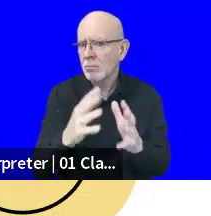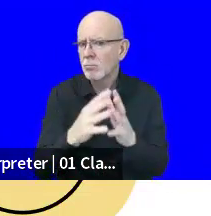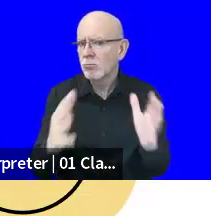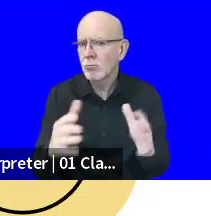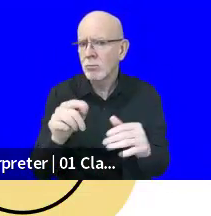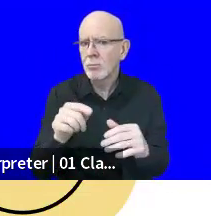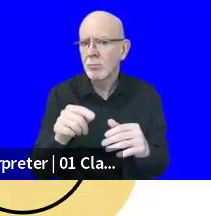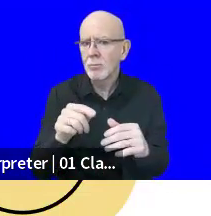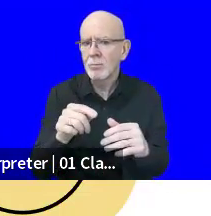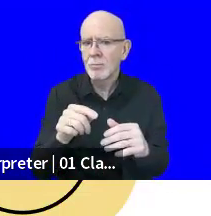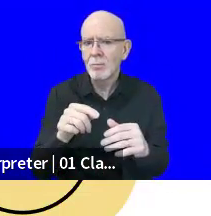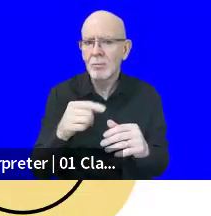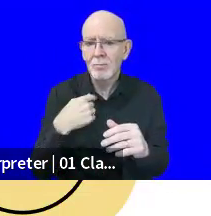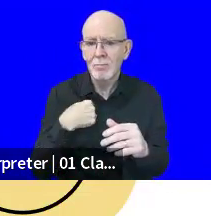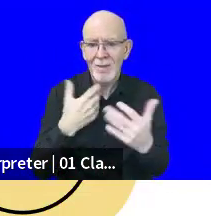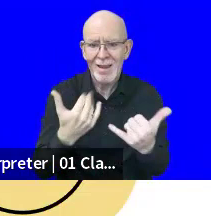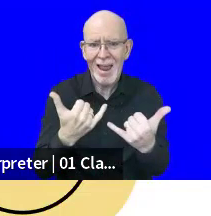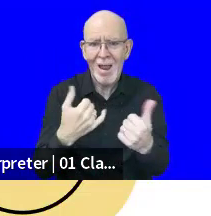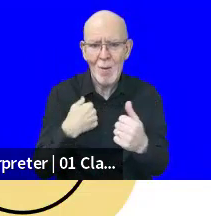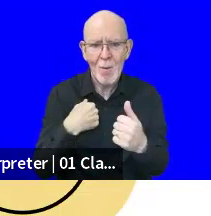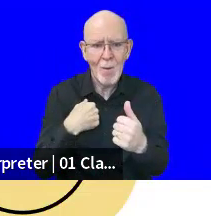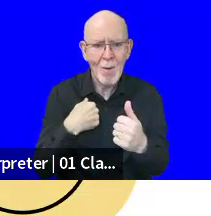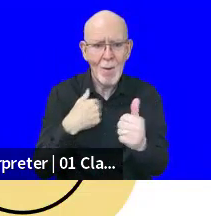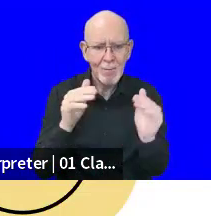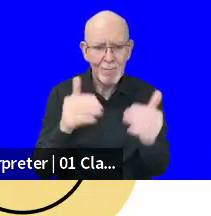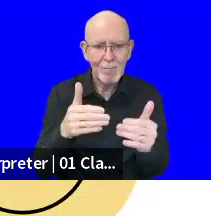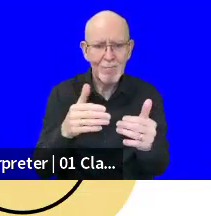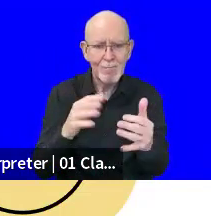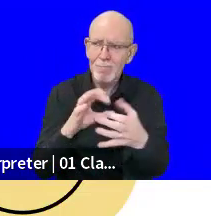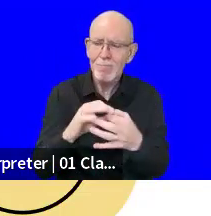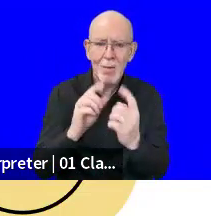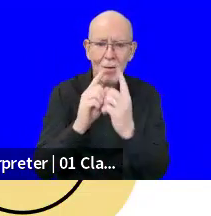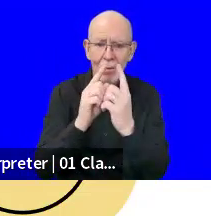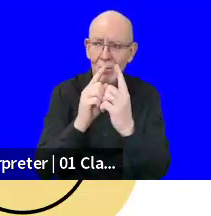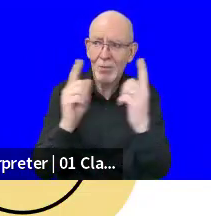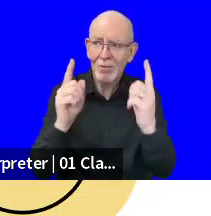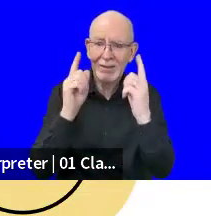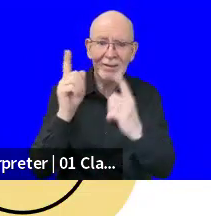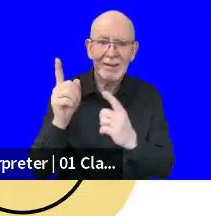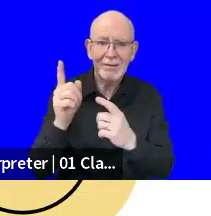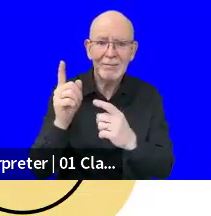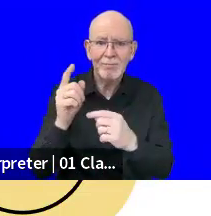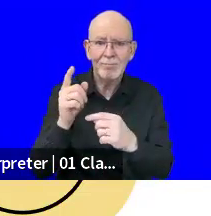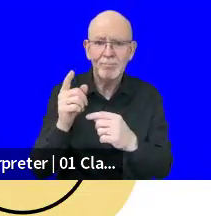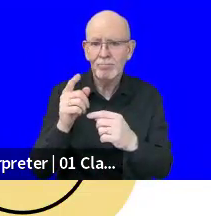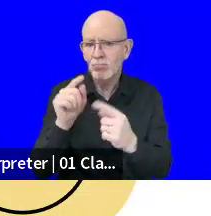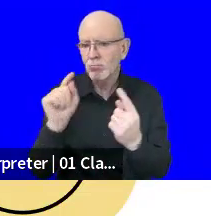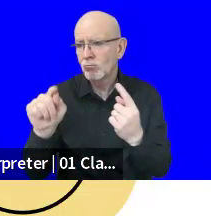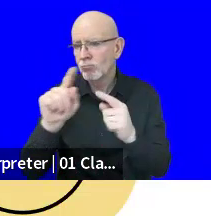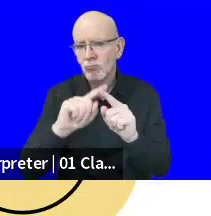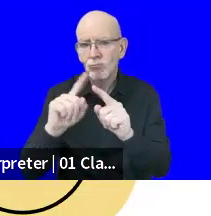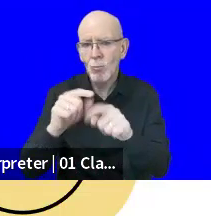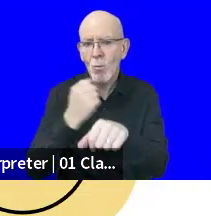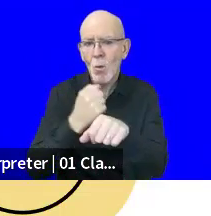And a lot of different work have been done in the last few years with more literature review,